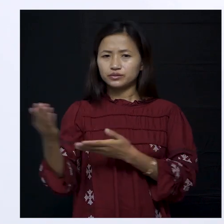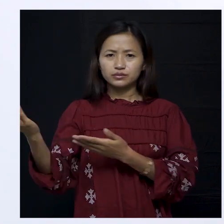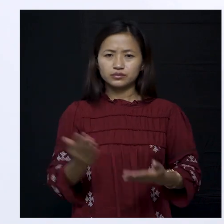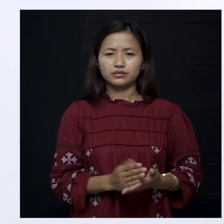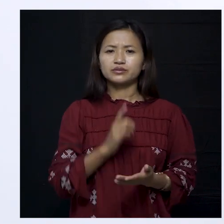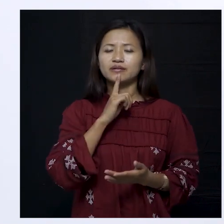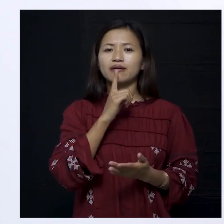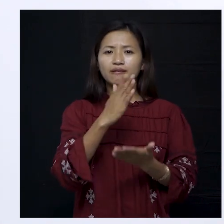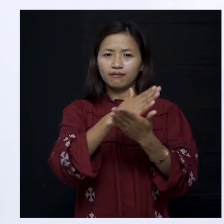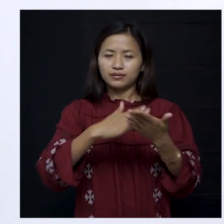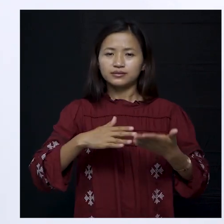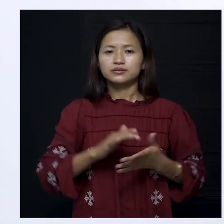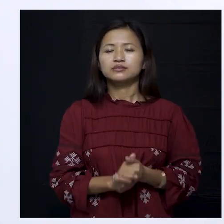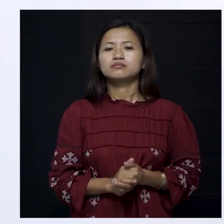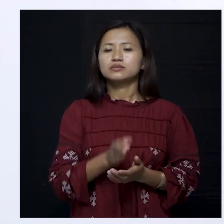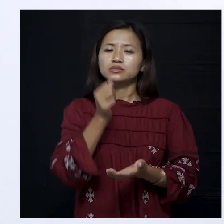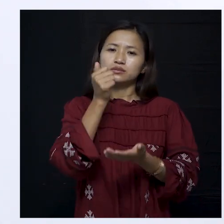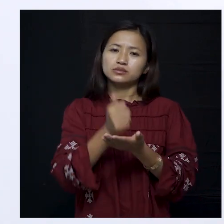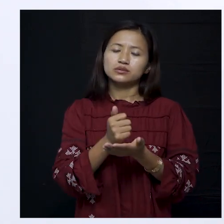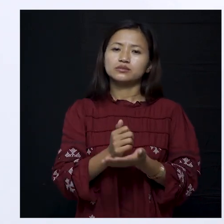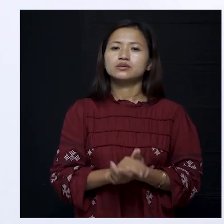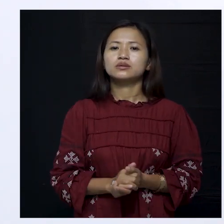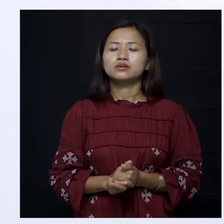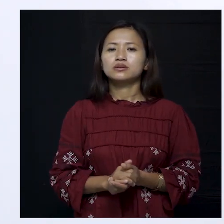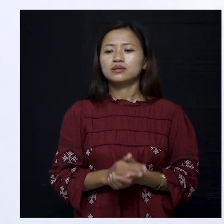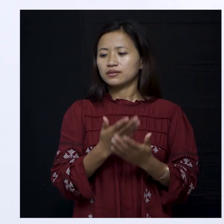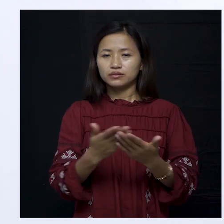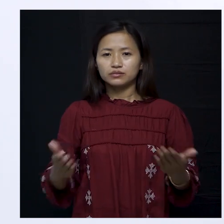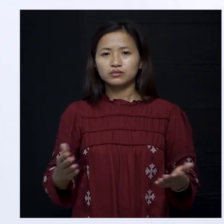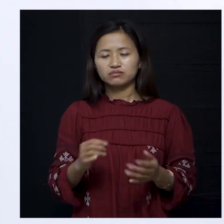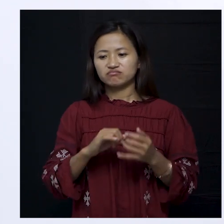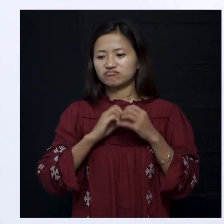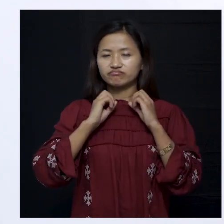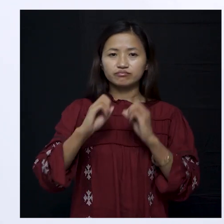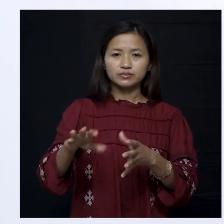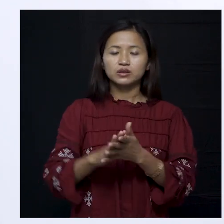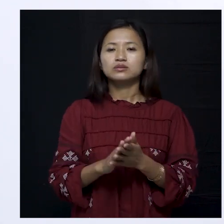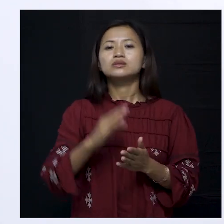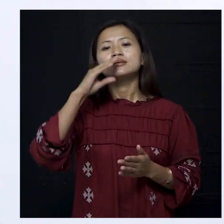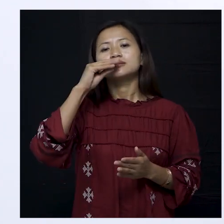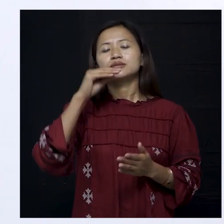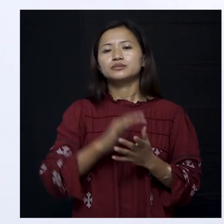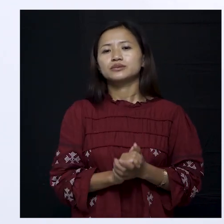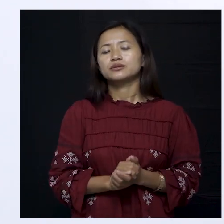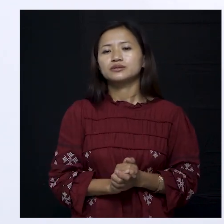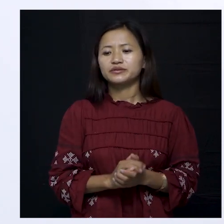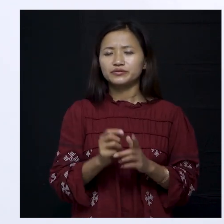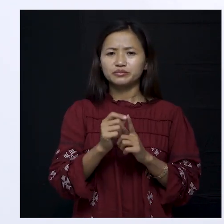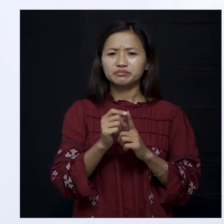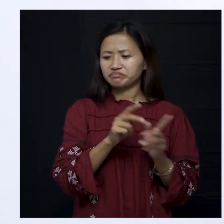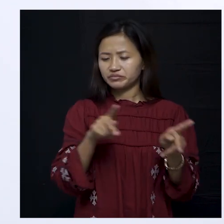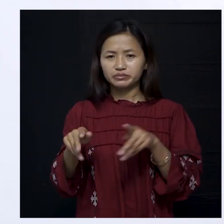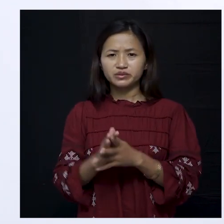half-cooked information, that would be a thing to spoil on your speech. Even if you have prepared so well,